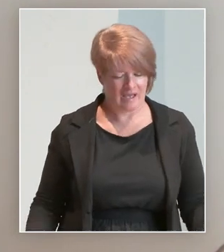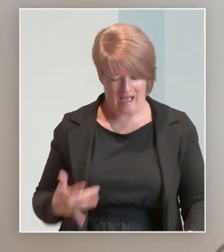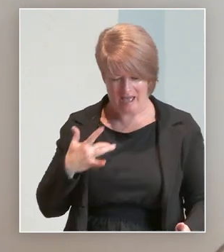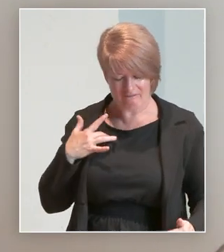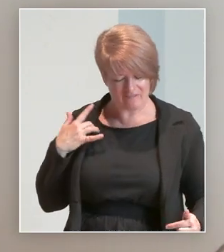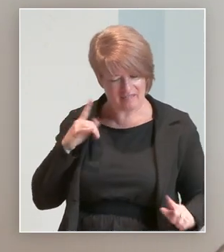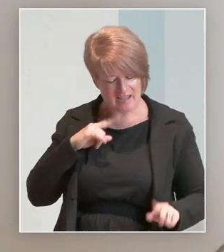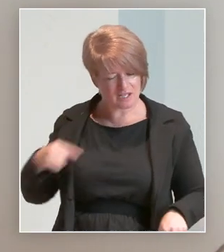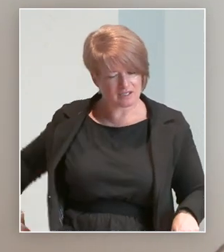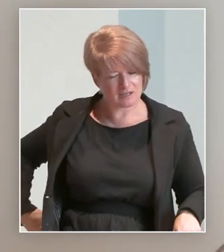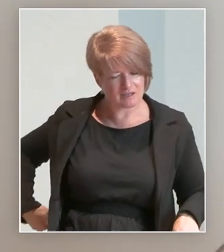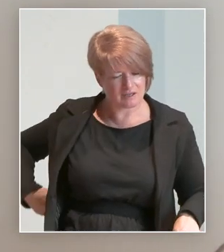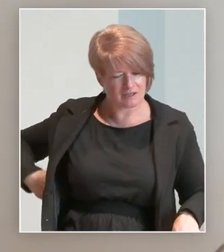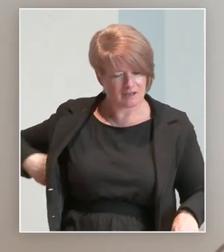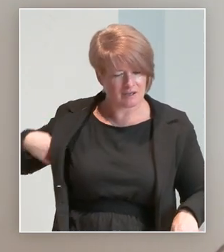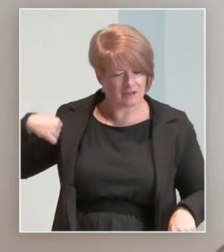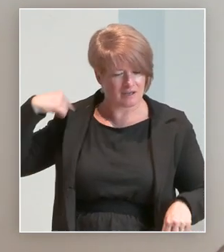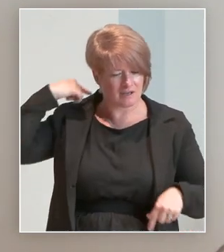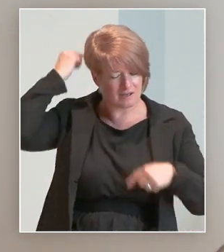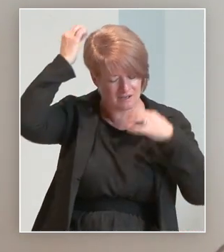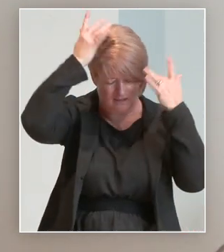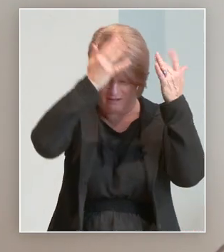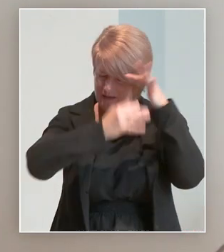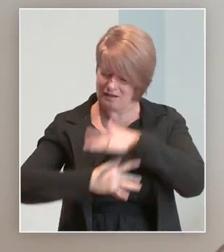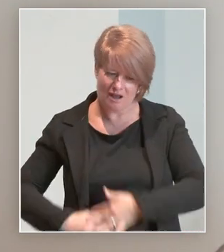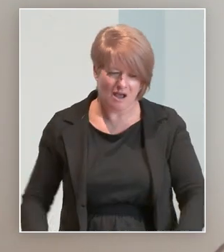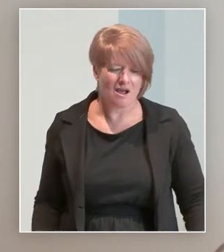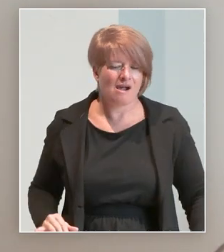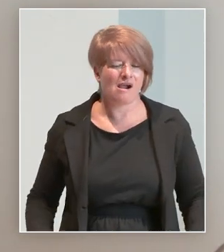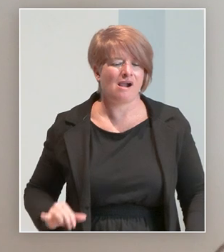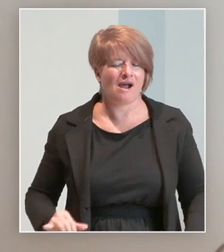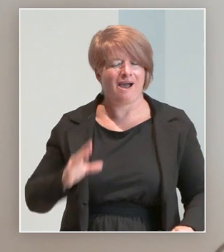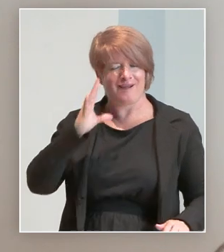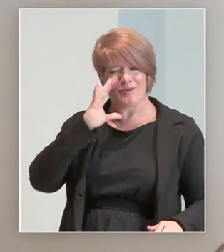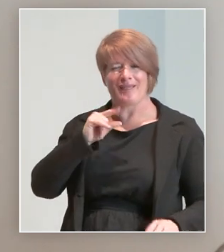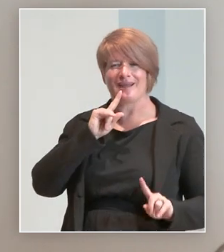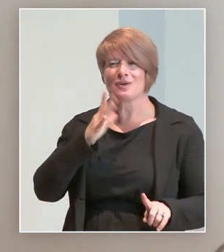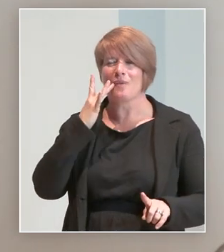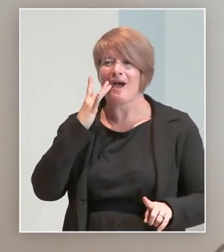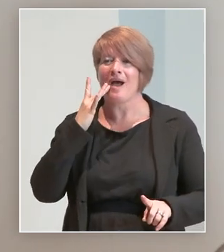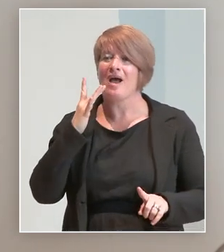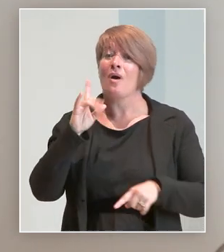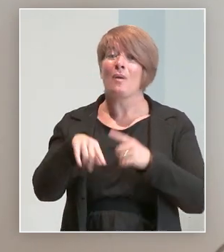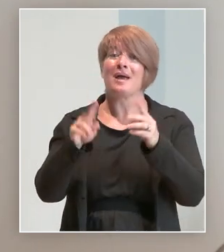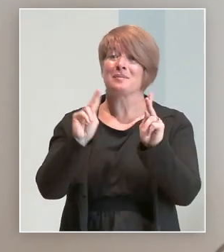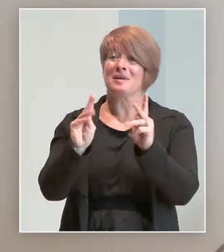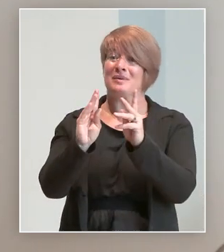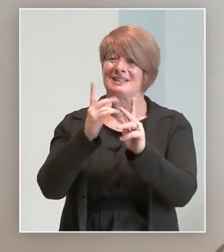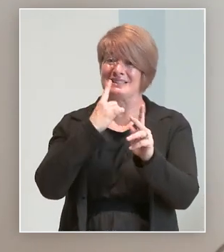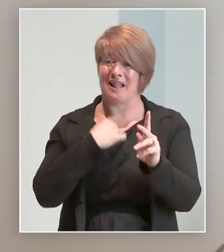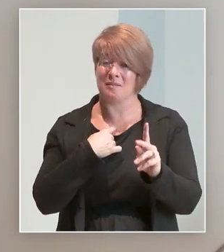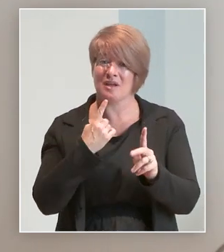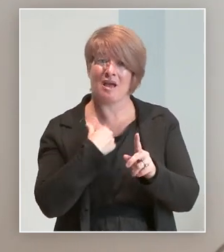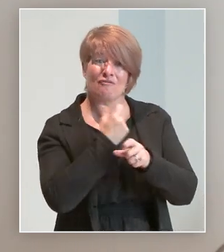base of her spine, finding its way to other parts of her body. She knows the answer in the way that people smile when people tell her that they've